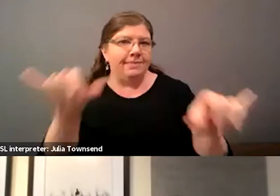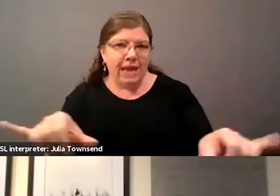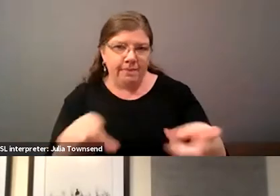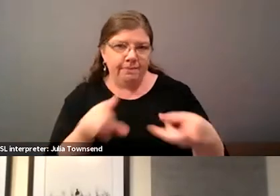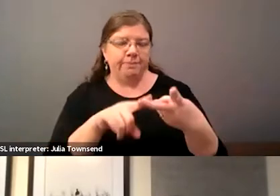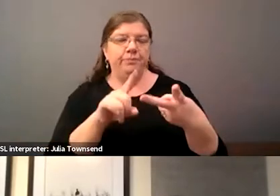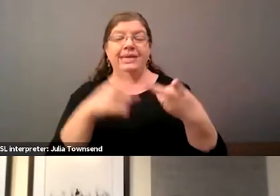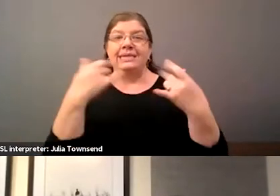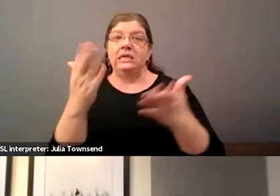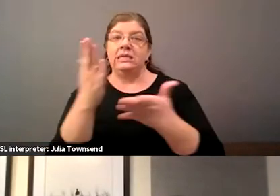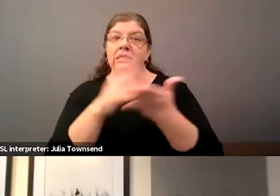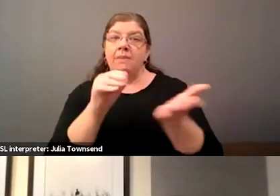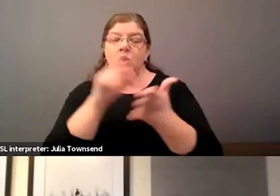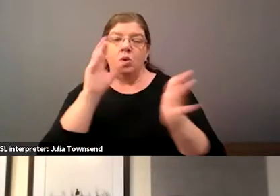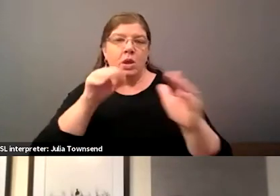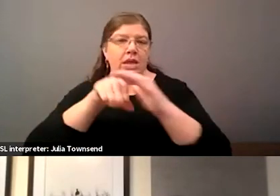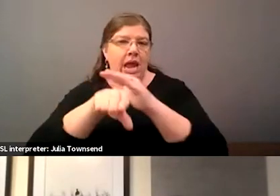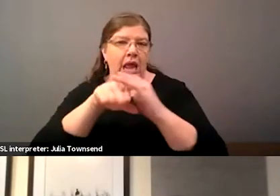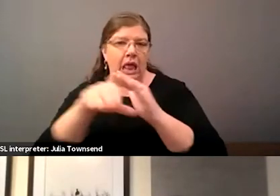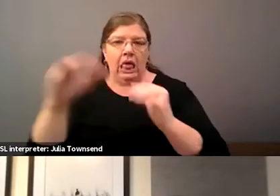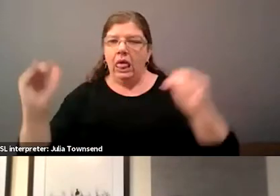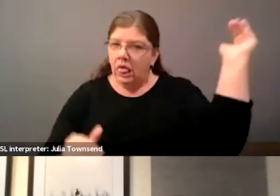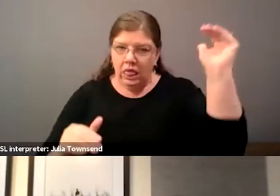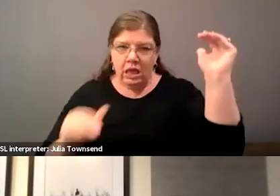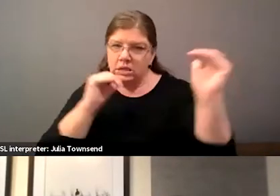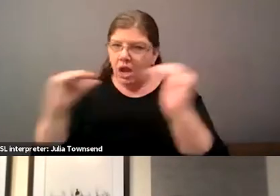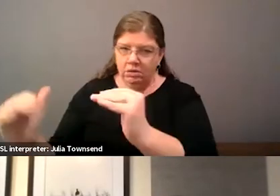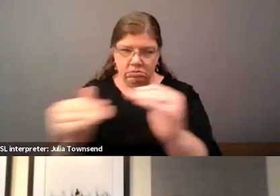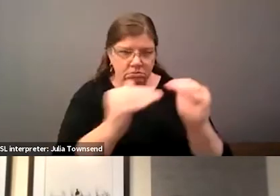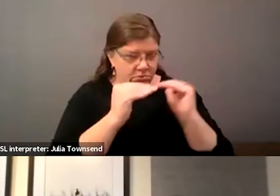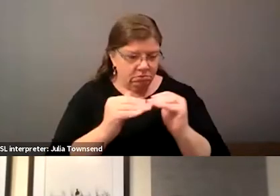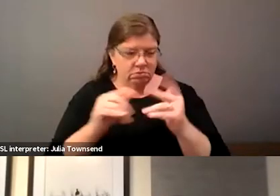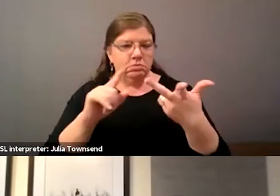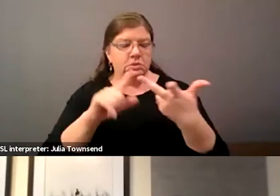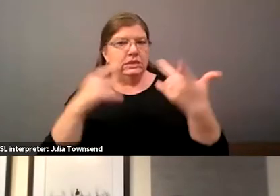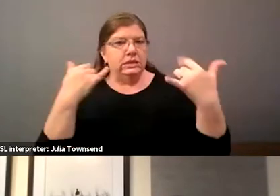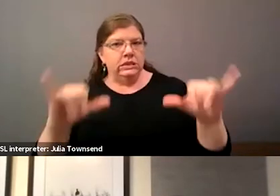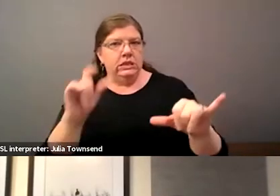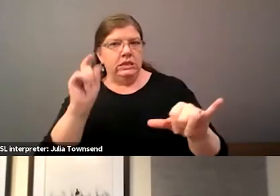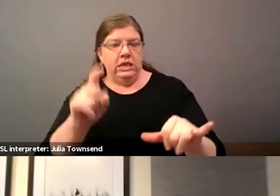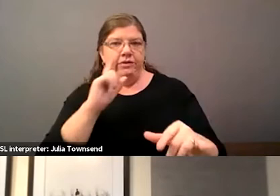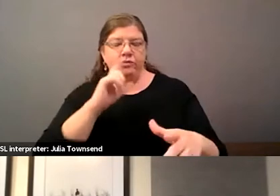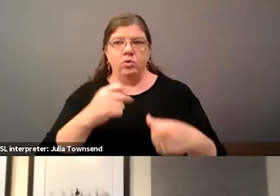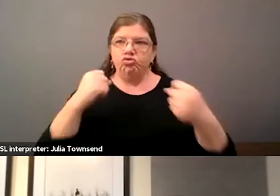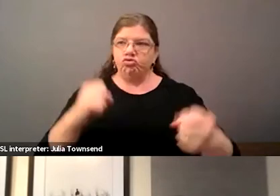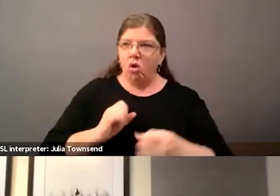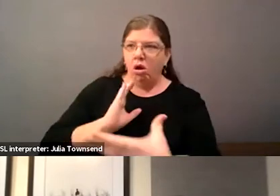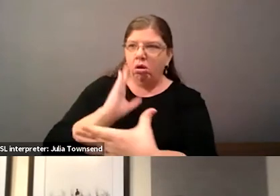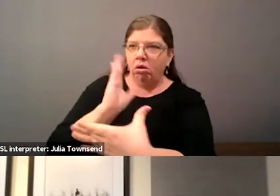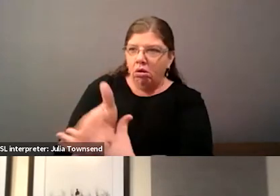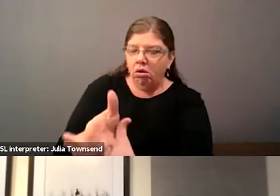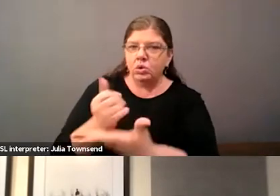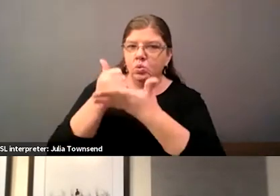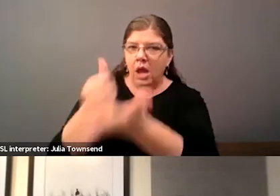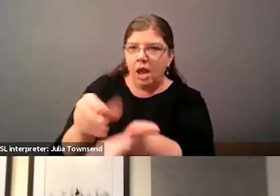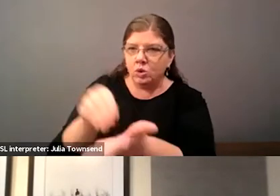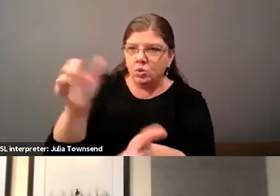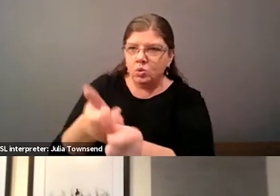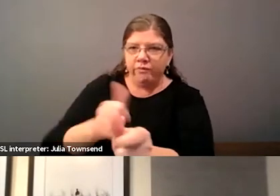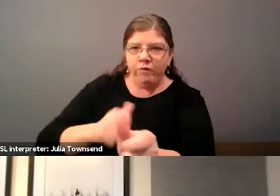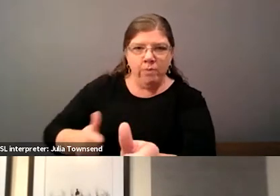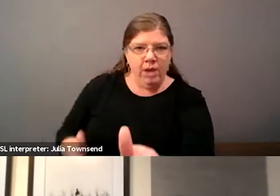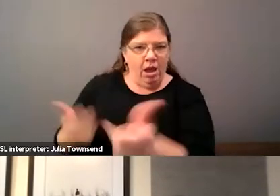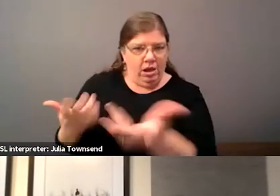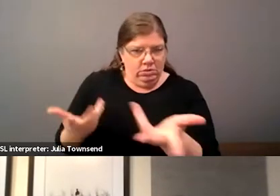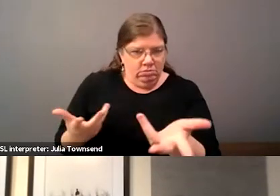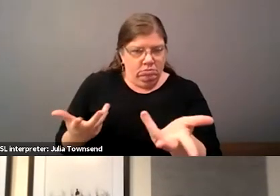leave students with access in equities and it's still going to beg the need for robust interventions and to help students who are falling behind as as